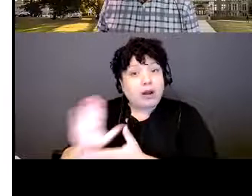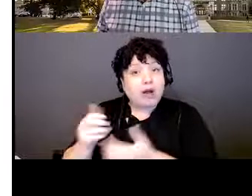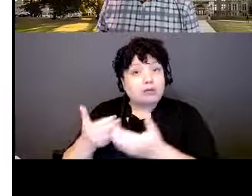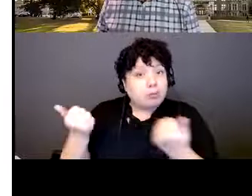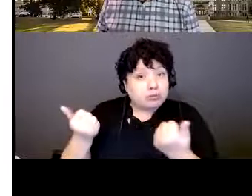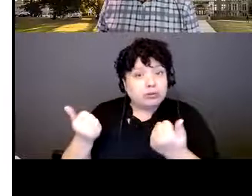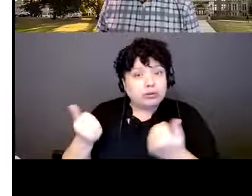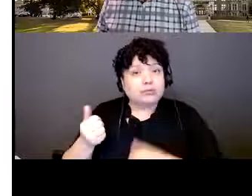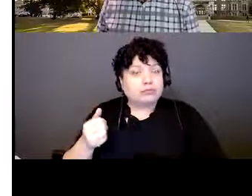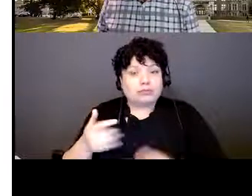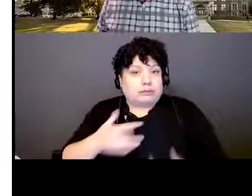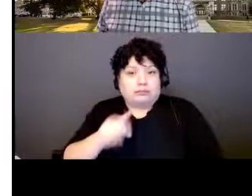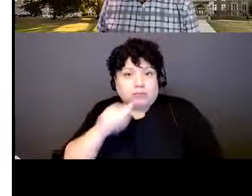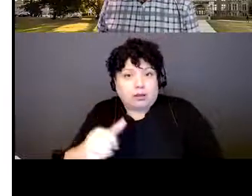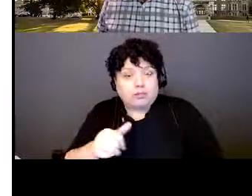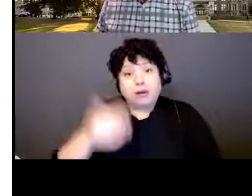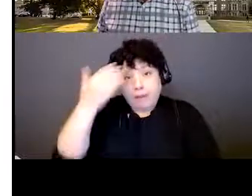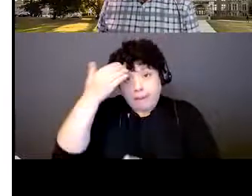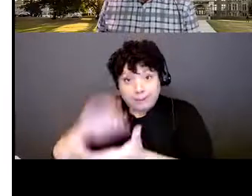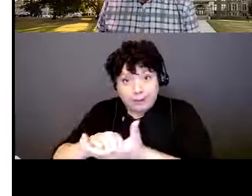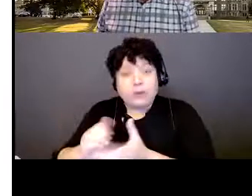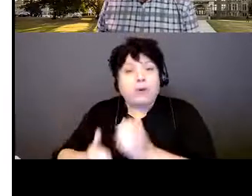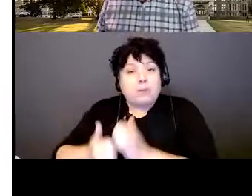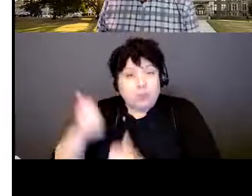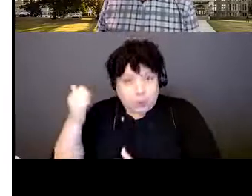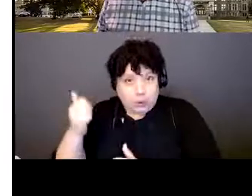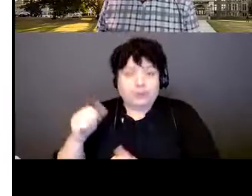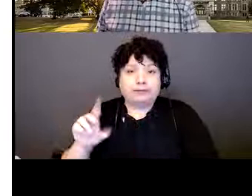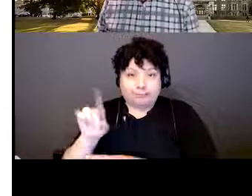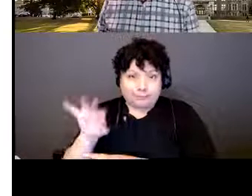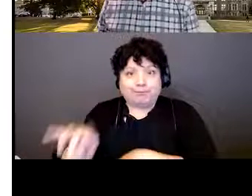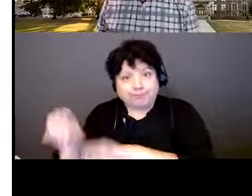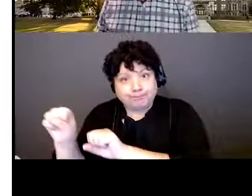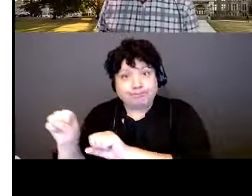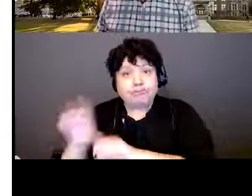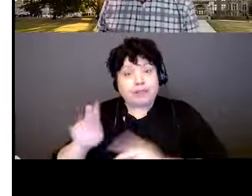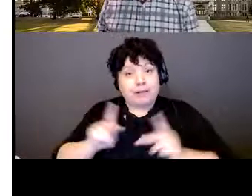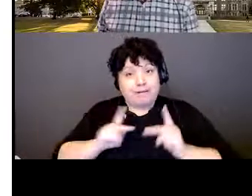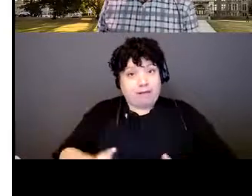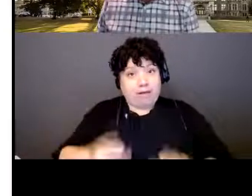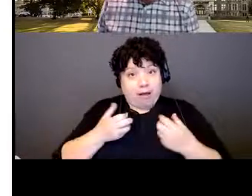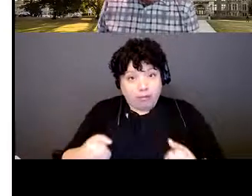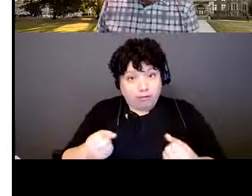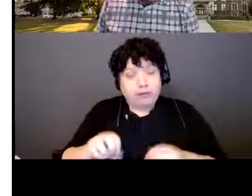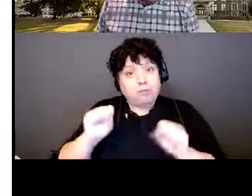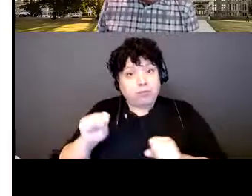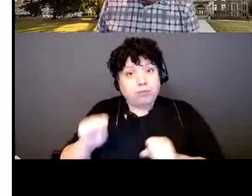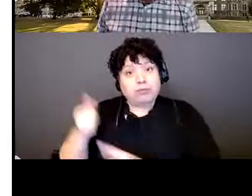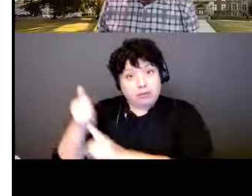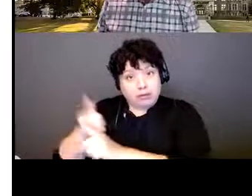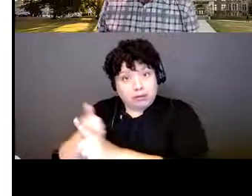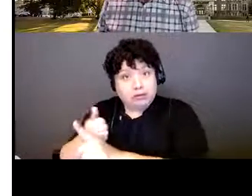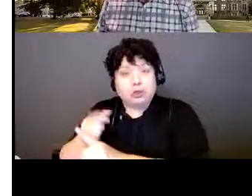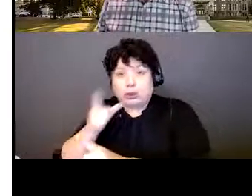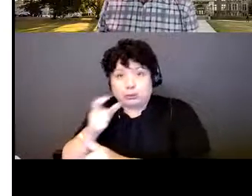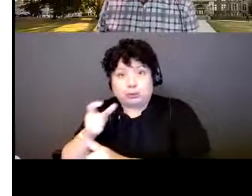factor. Husbands continue to be the large majority of perpetrators. Physical health problems are common, both for the perpetrator